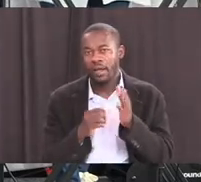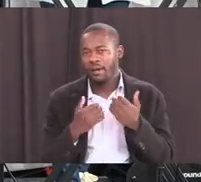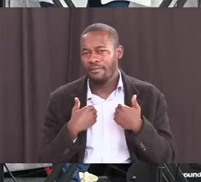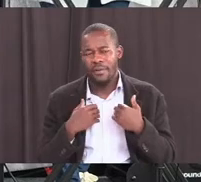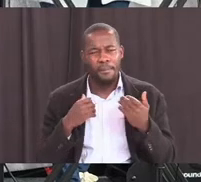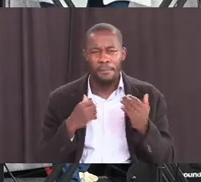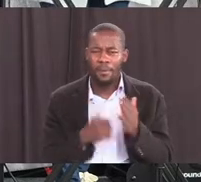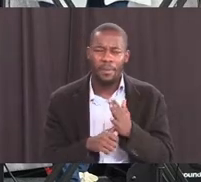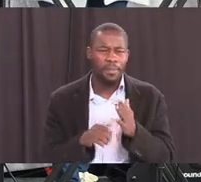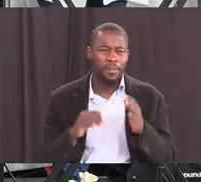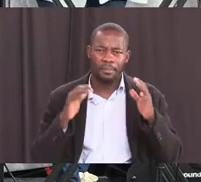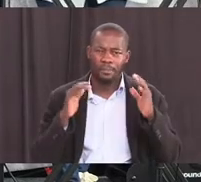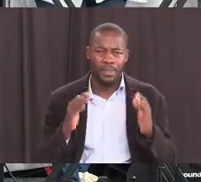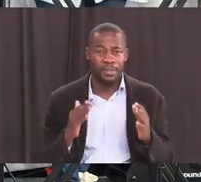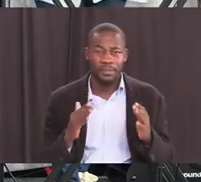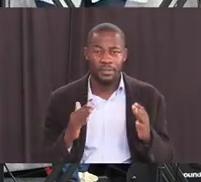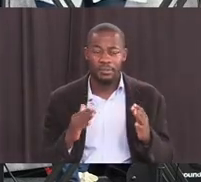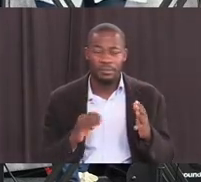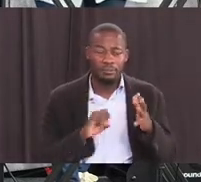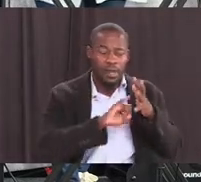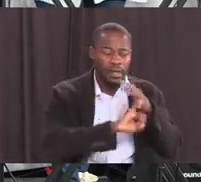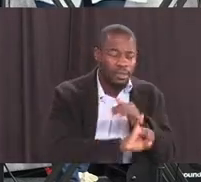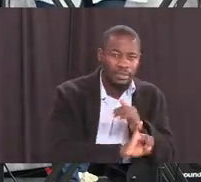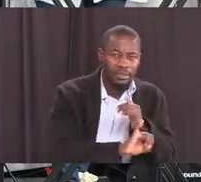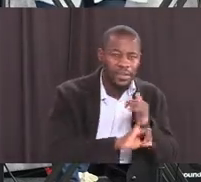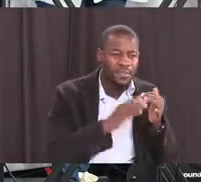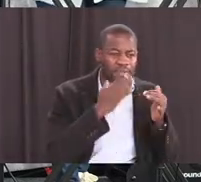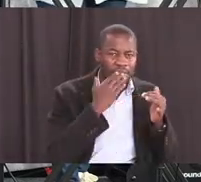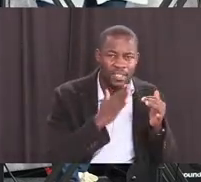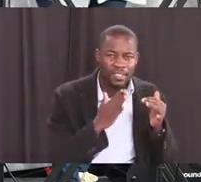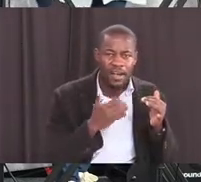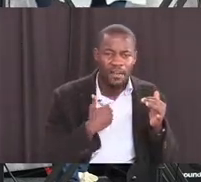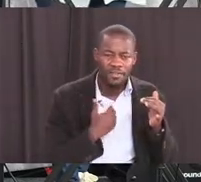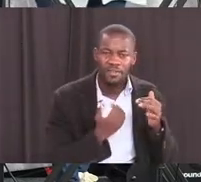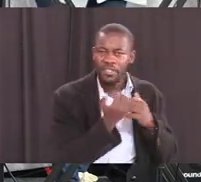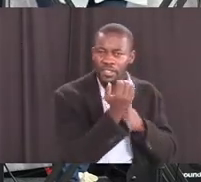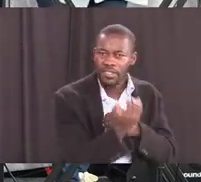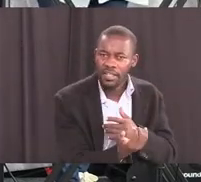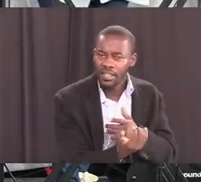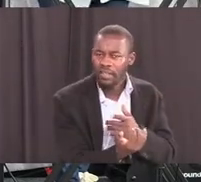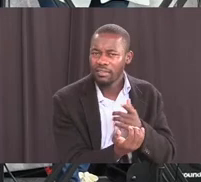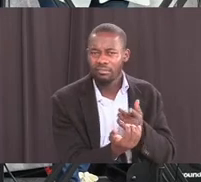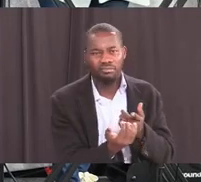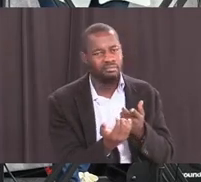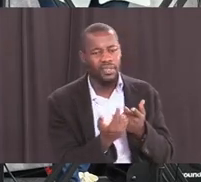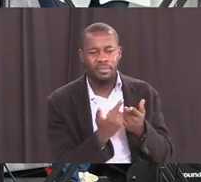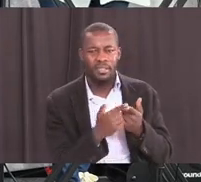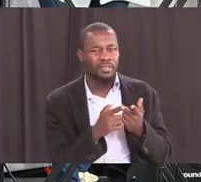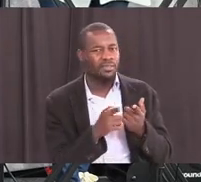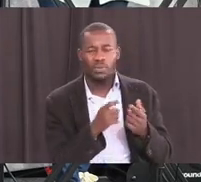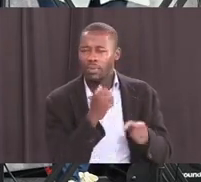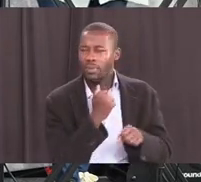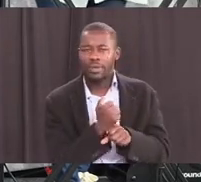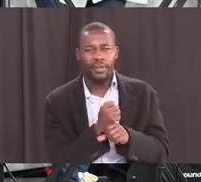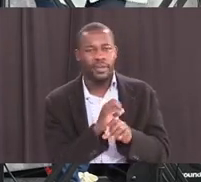I thought I would be married at this time. I thought I'd have a child at this time, but it's not working.